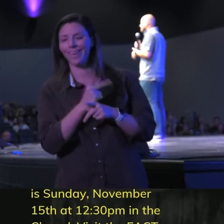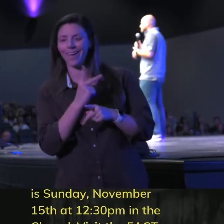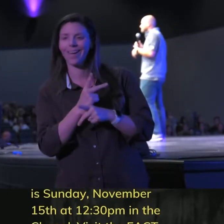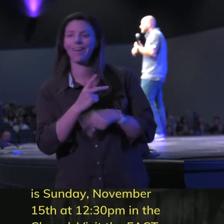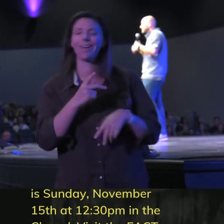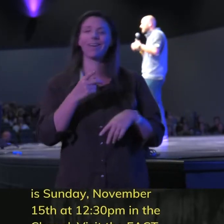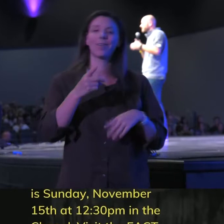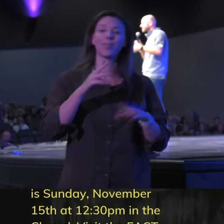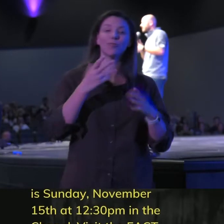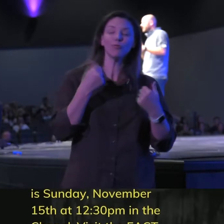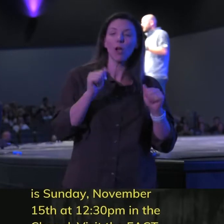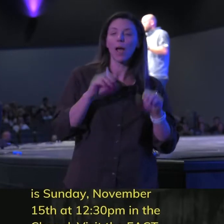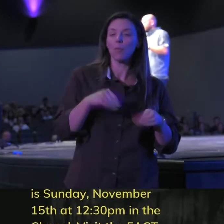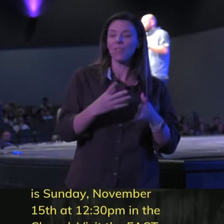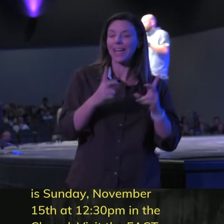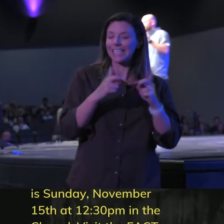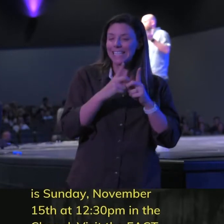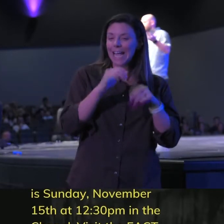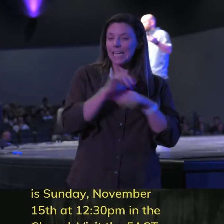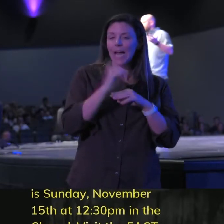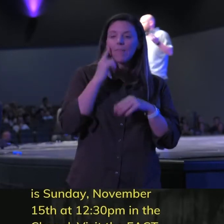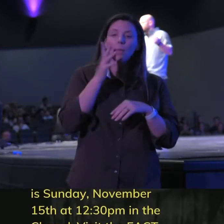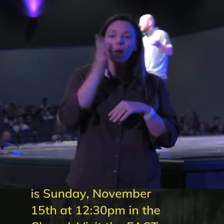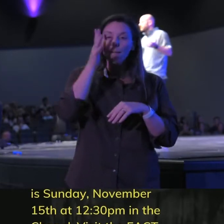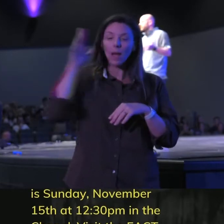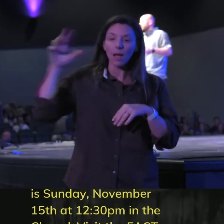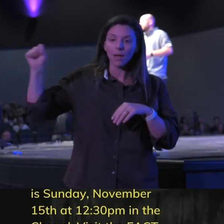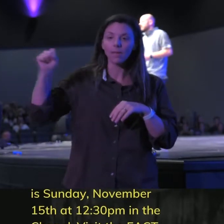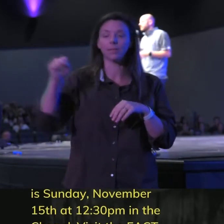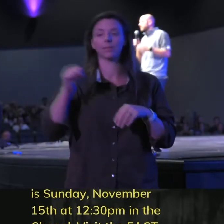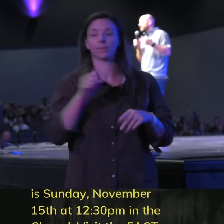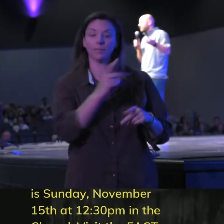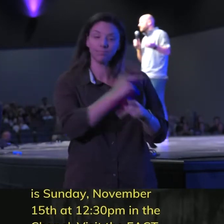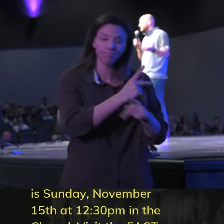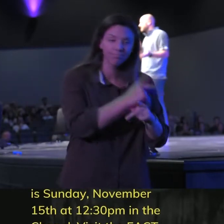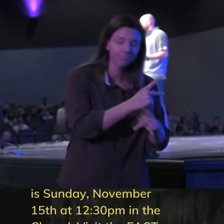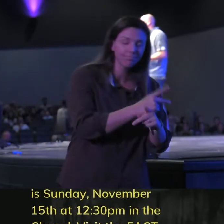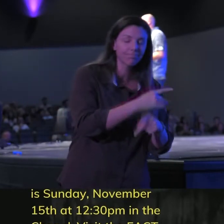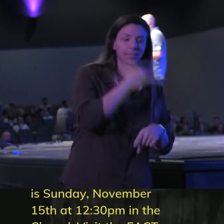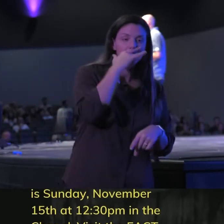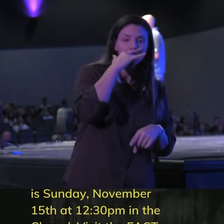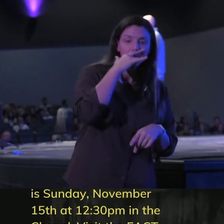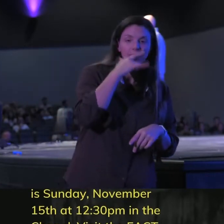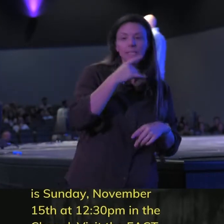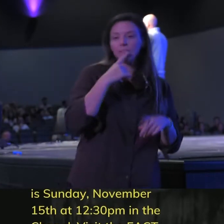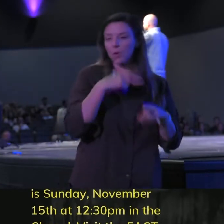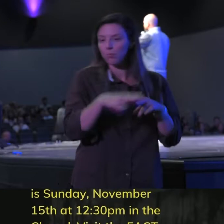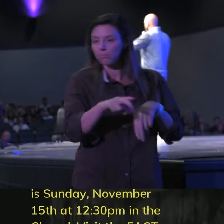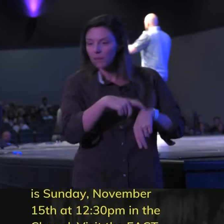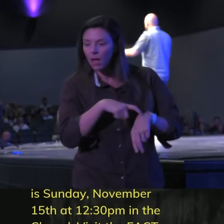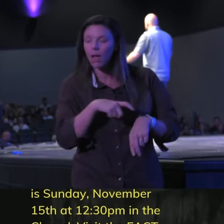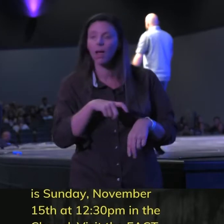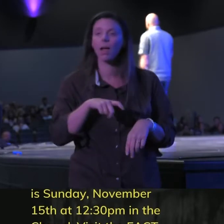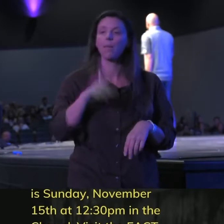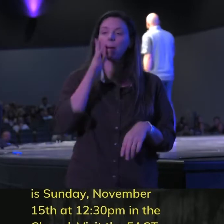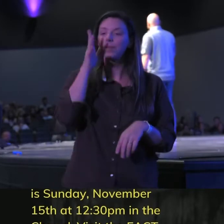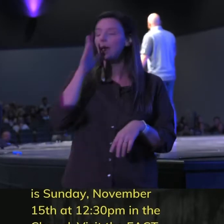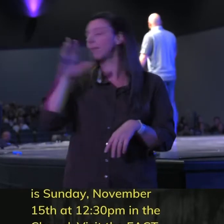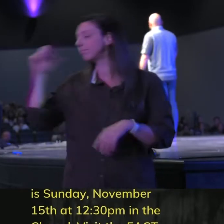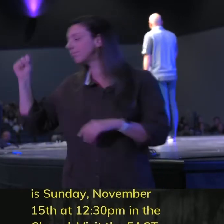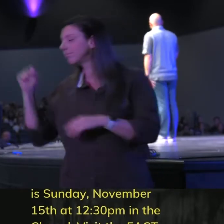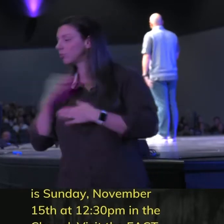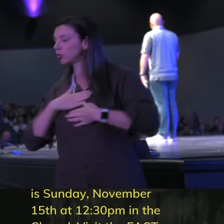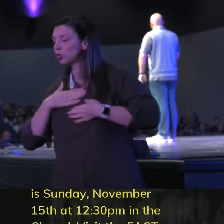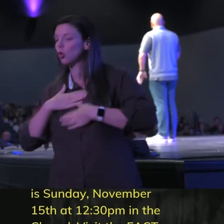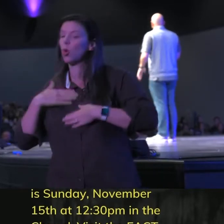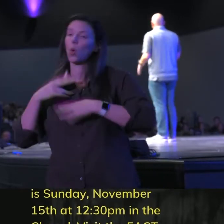dad so that they don't have to worry about connecting with one another, that we can watch the kids for a period of time, and they can go and enjoy some